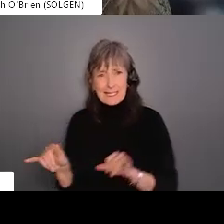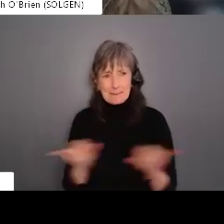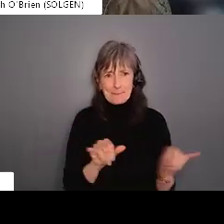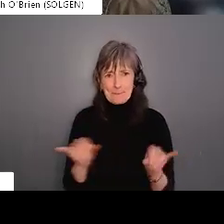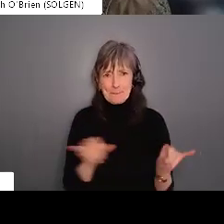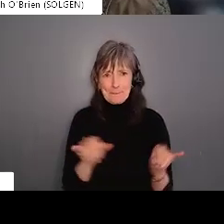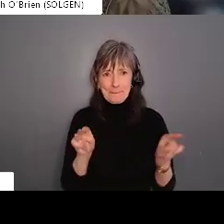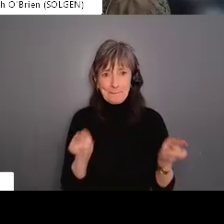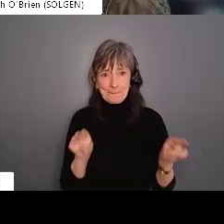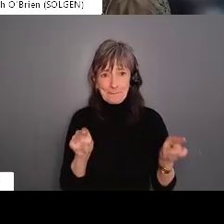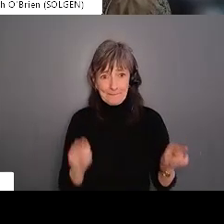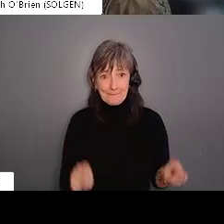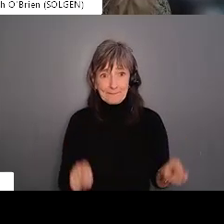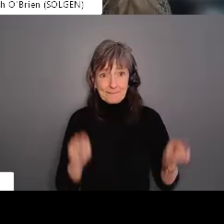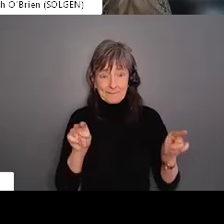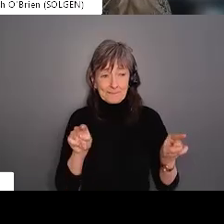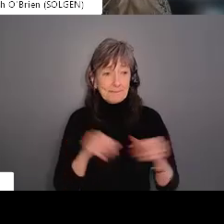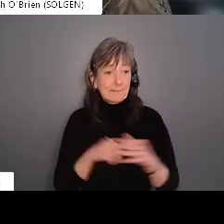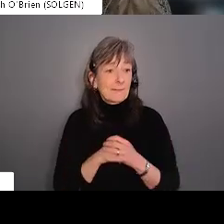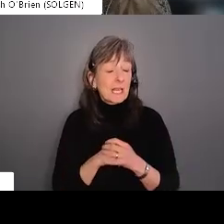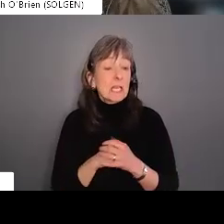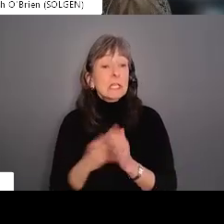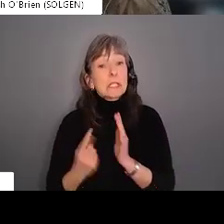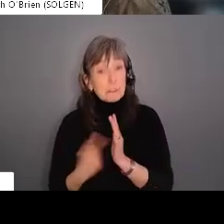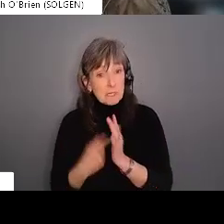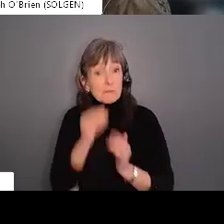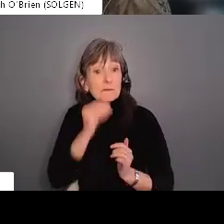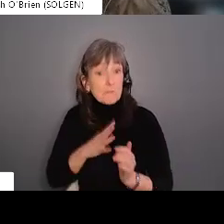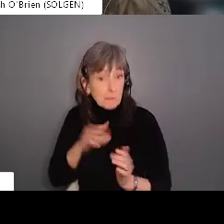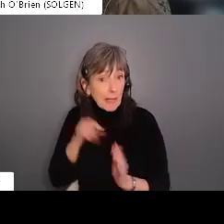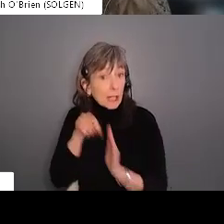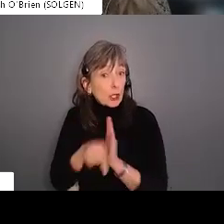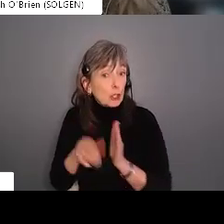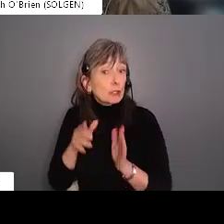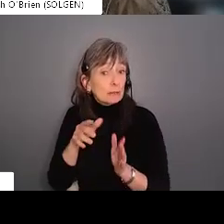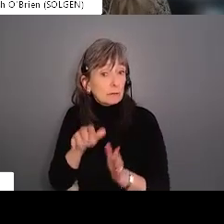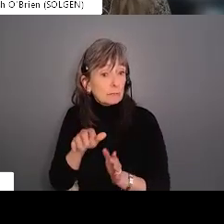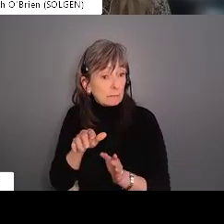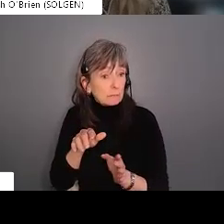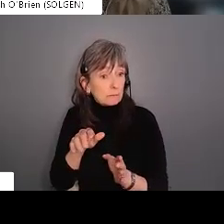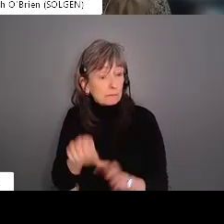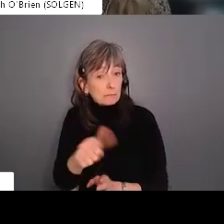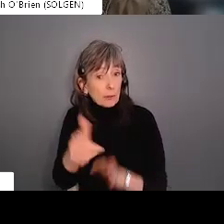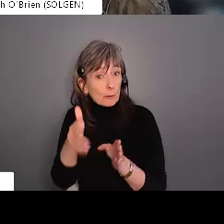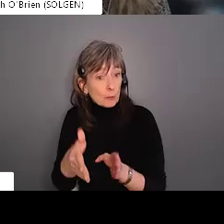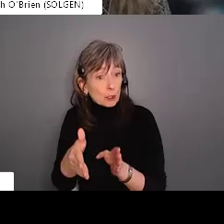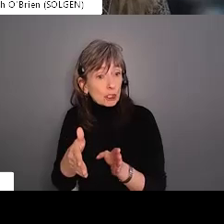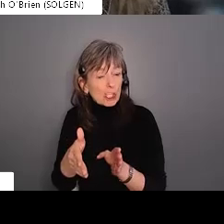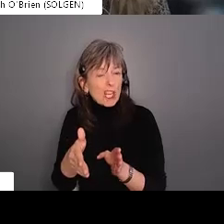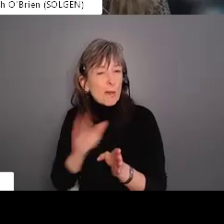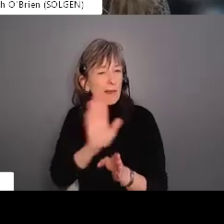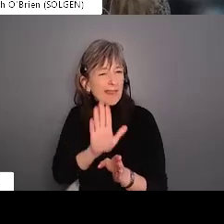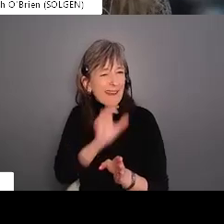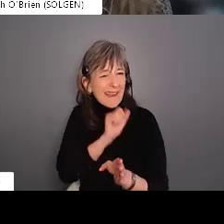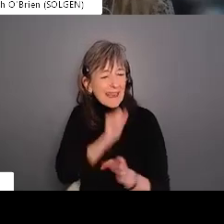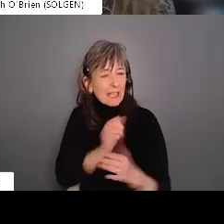seen examples where there are female perpetrators, of course, and their median age is a little bit lower at 40.